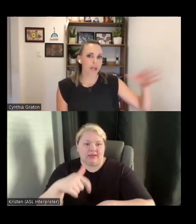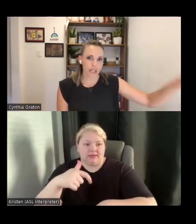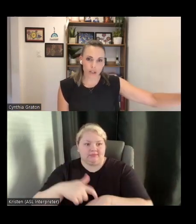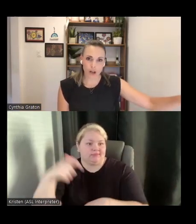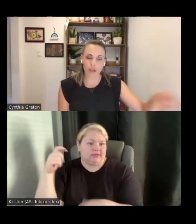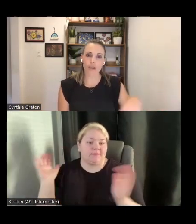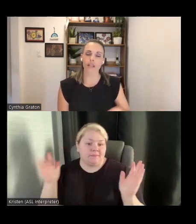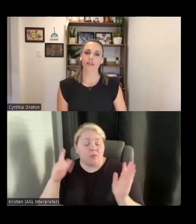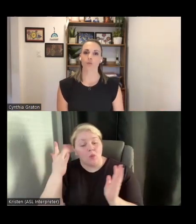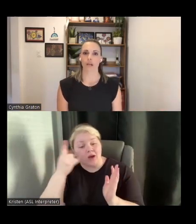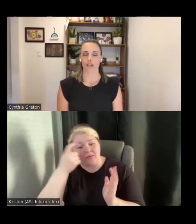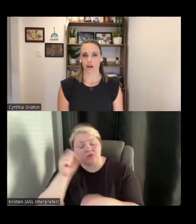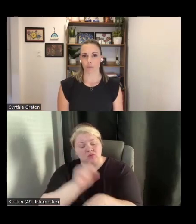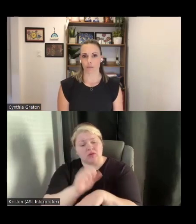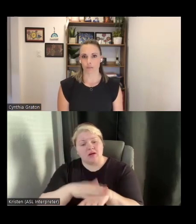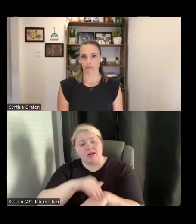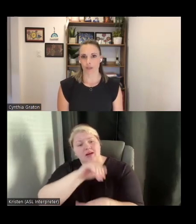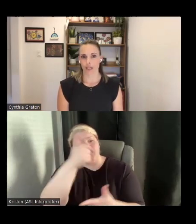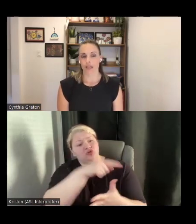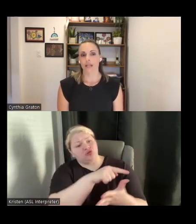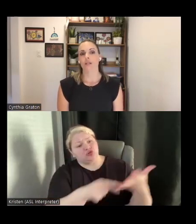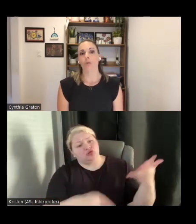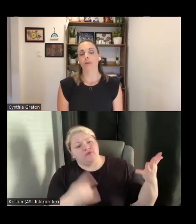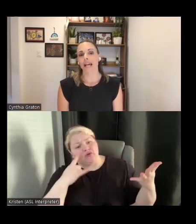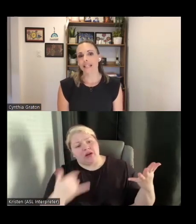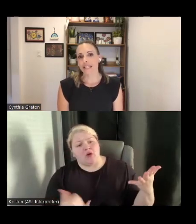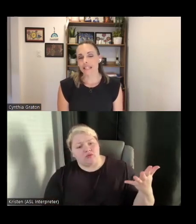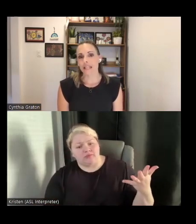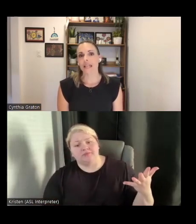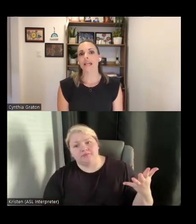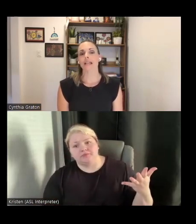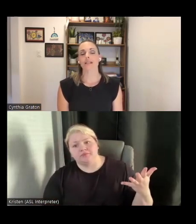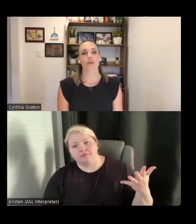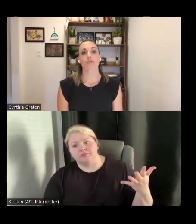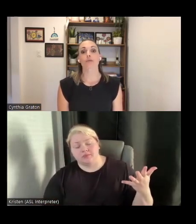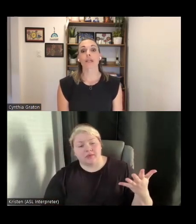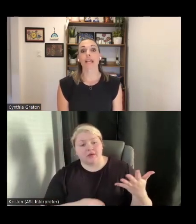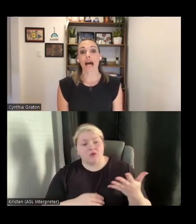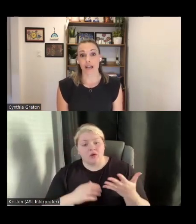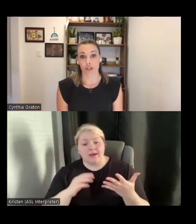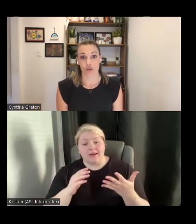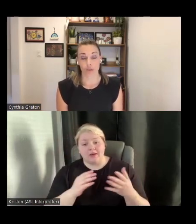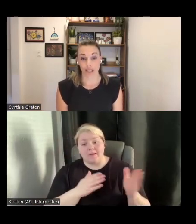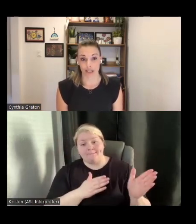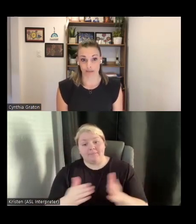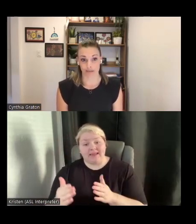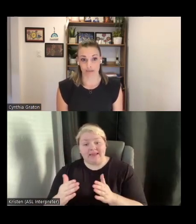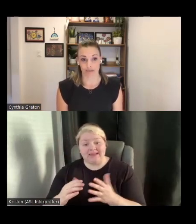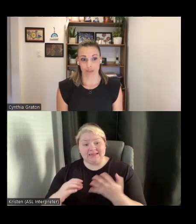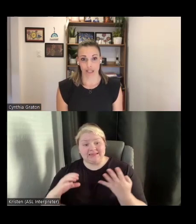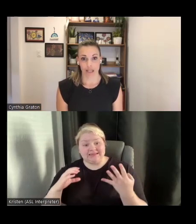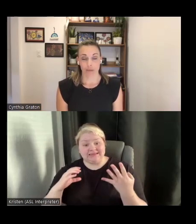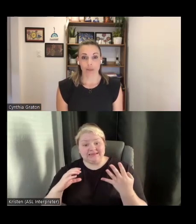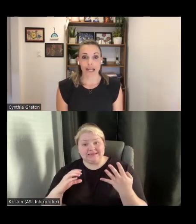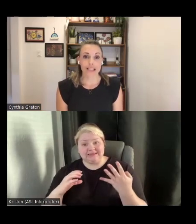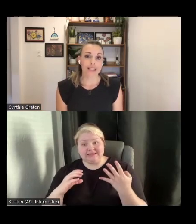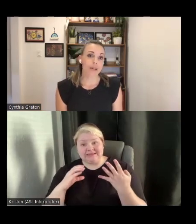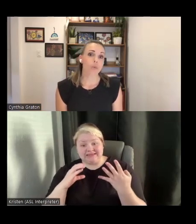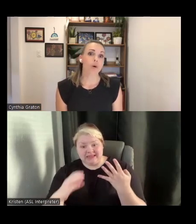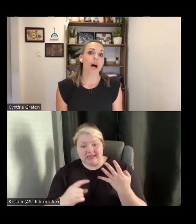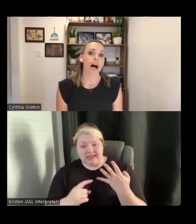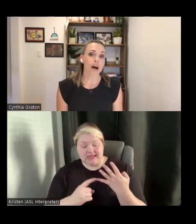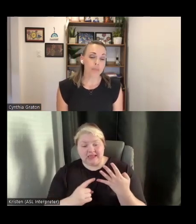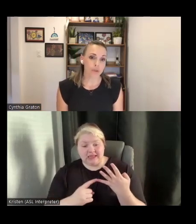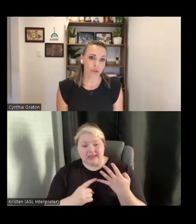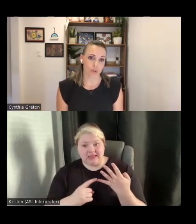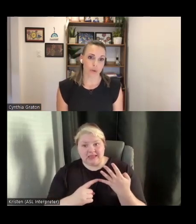we're working on other things right now. So plan C is your triage plan. Plan C